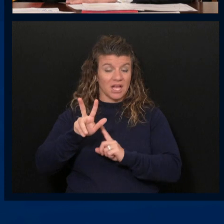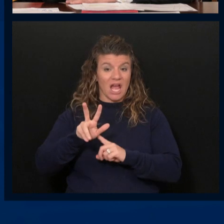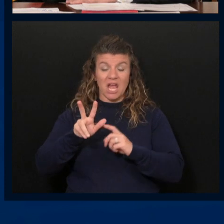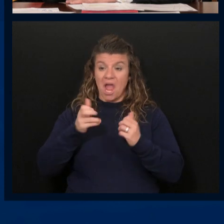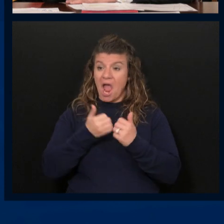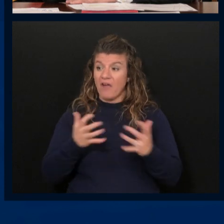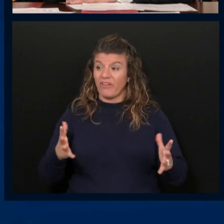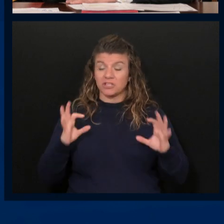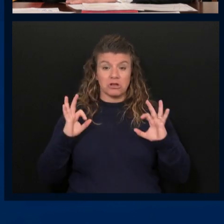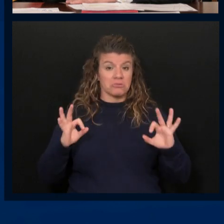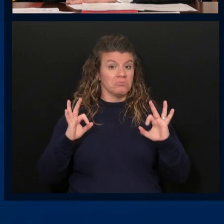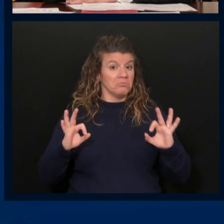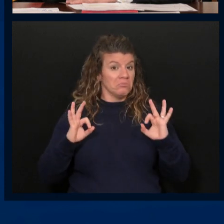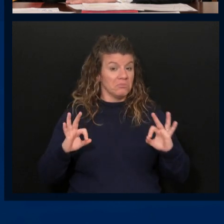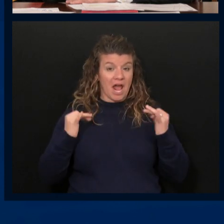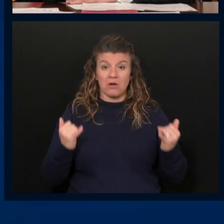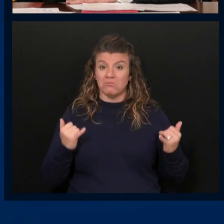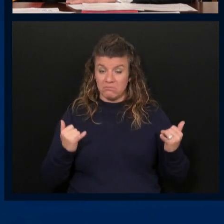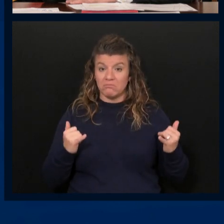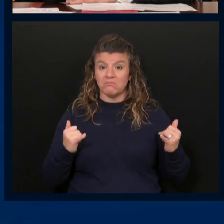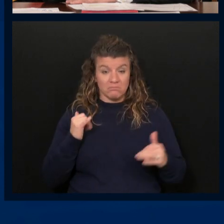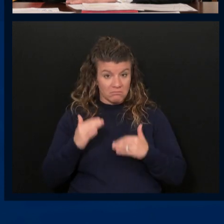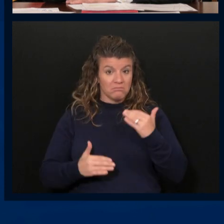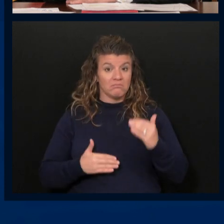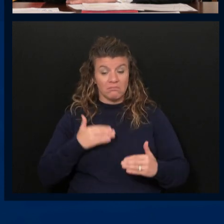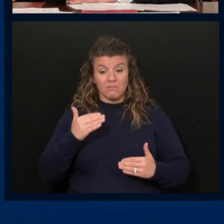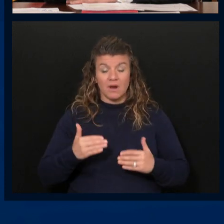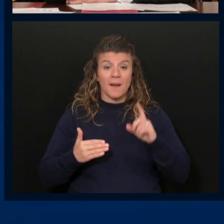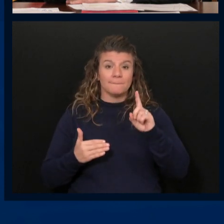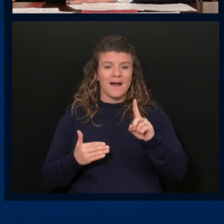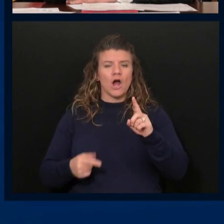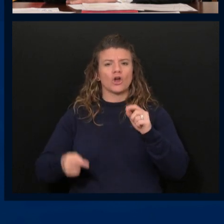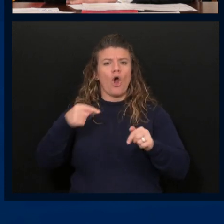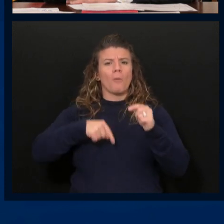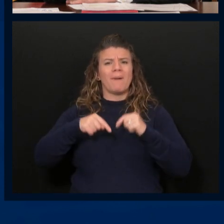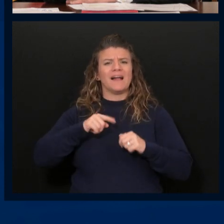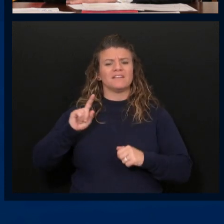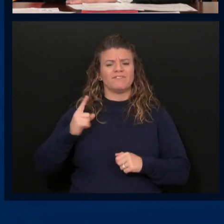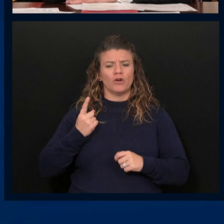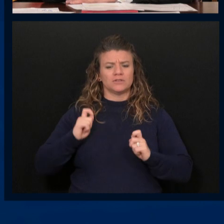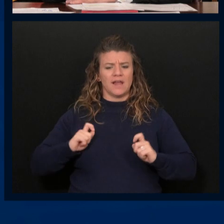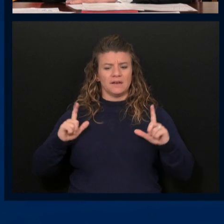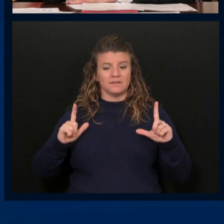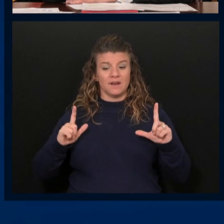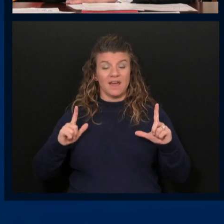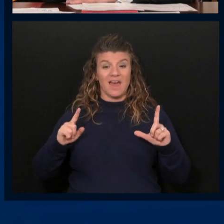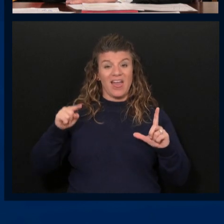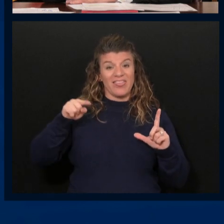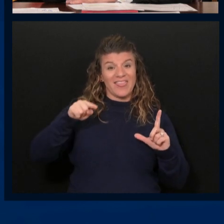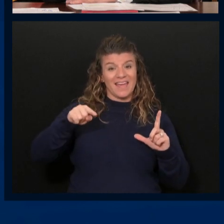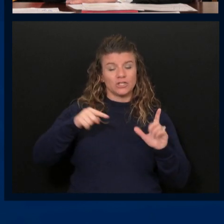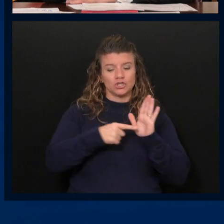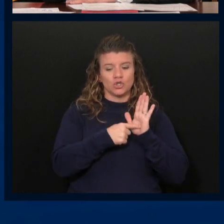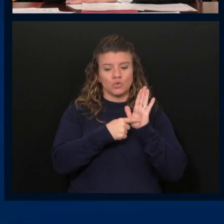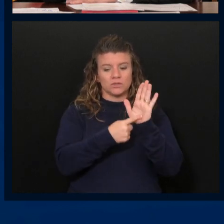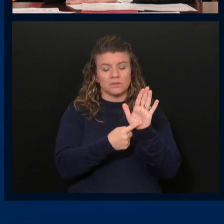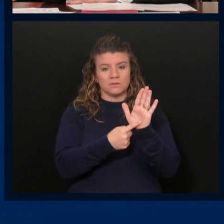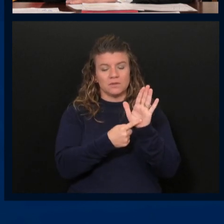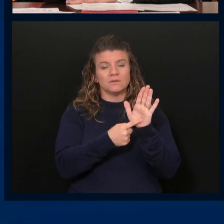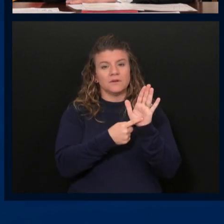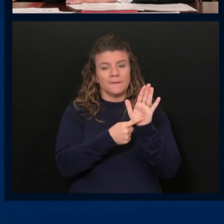in the neighborhood right there. But now if you could go back to the other slide just one second. This is our